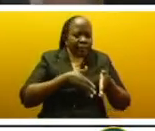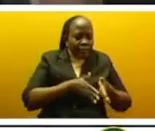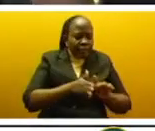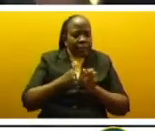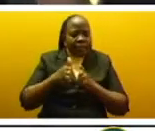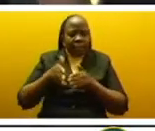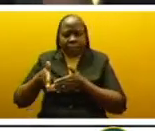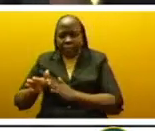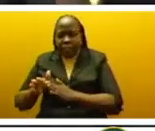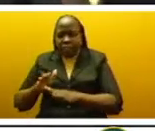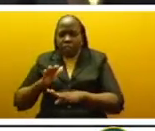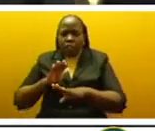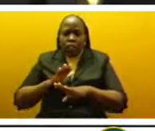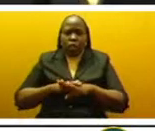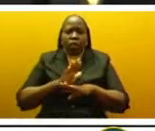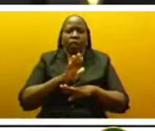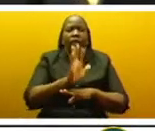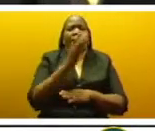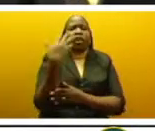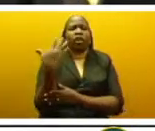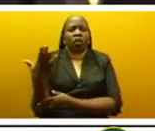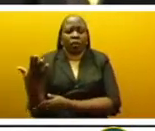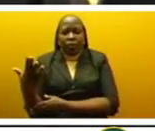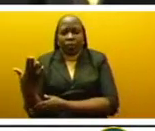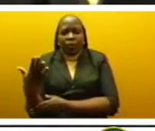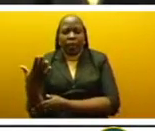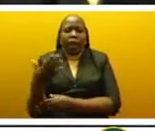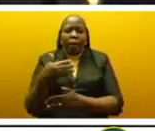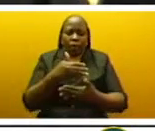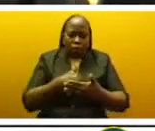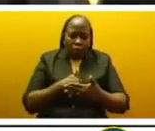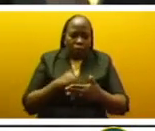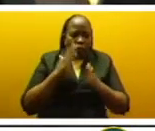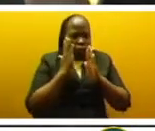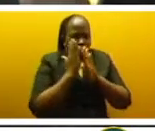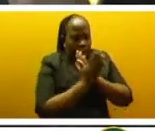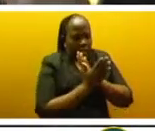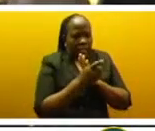election documents and election materials before filing the petition.